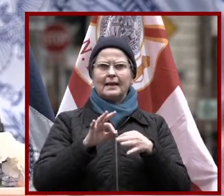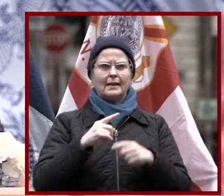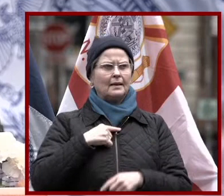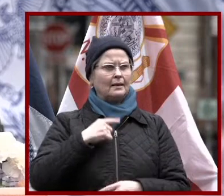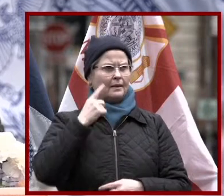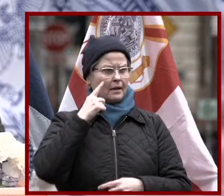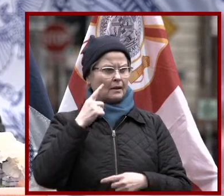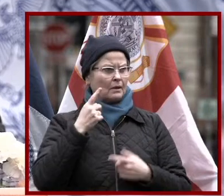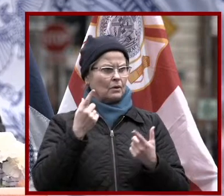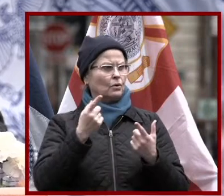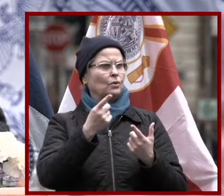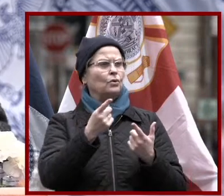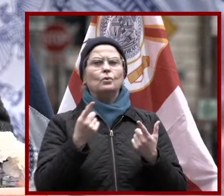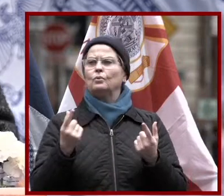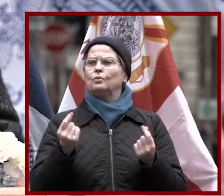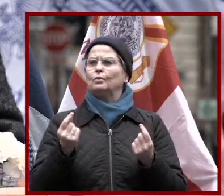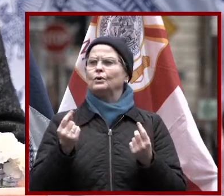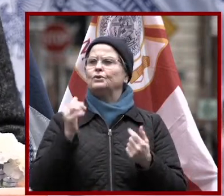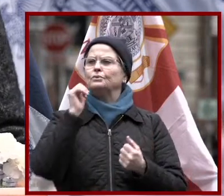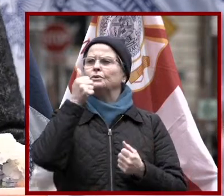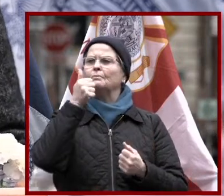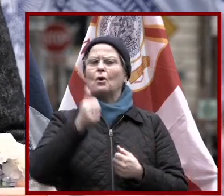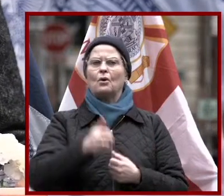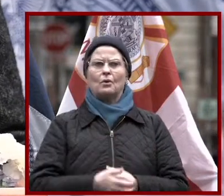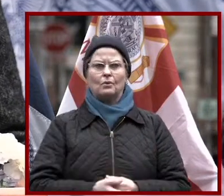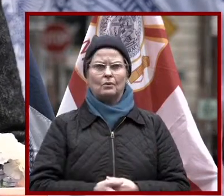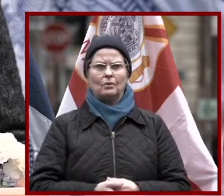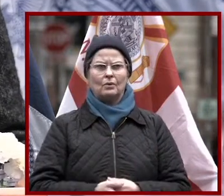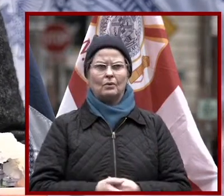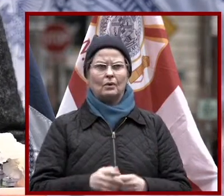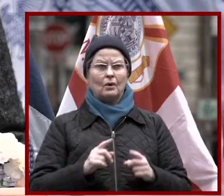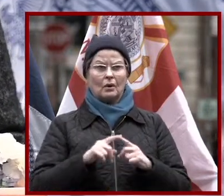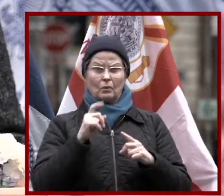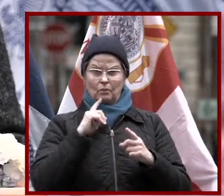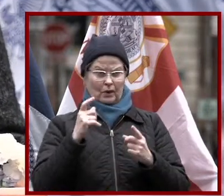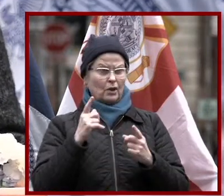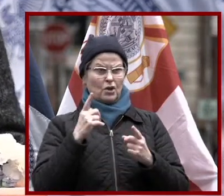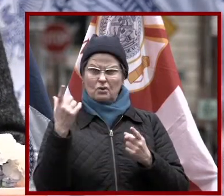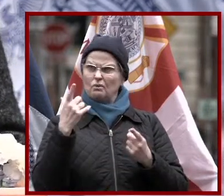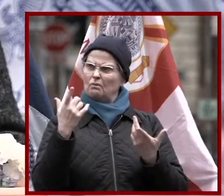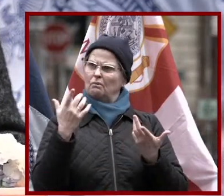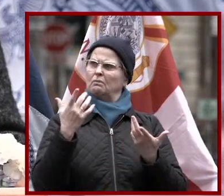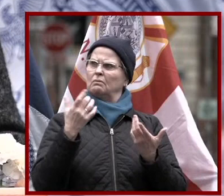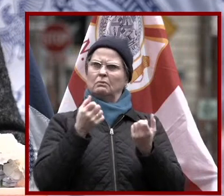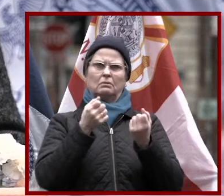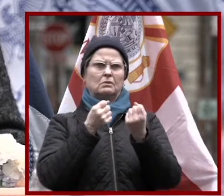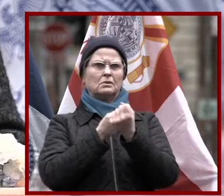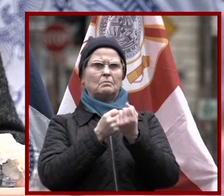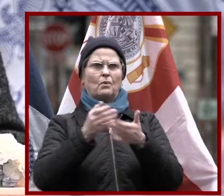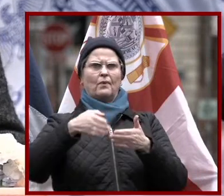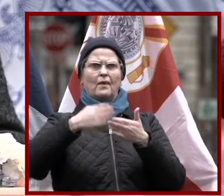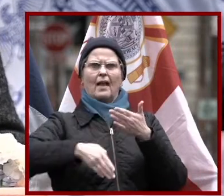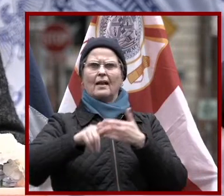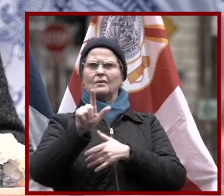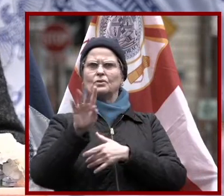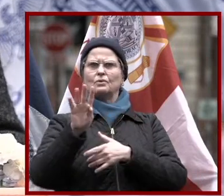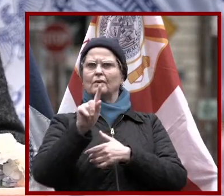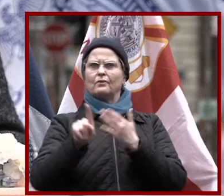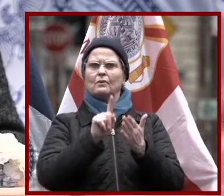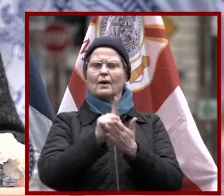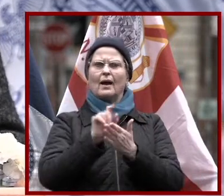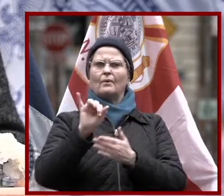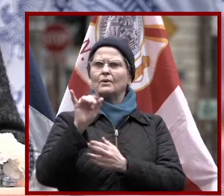tomorrow? Would you call to put an end to the 24-hour shifts? This modern slave-like labor